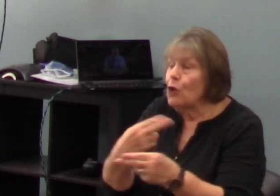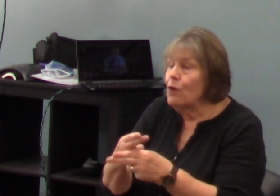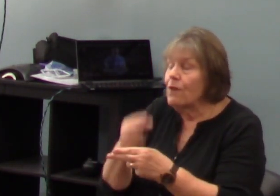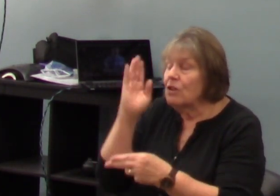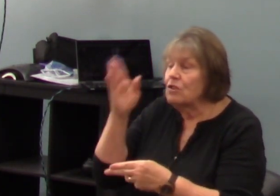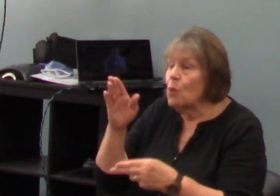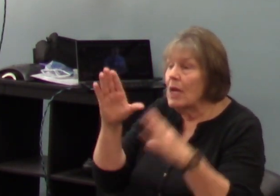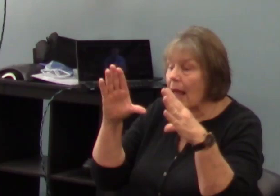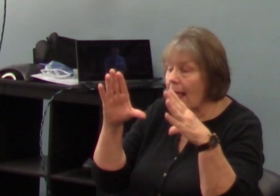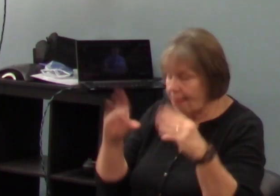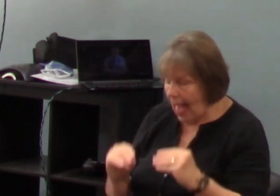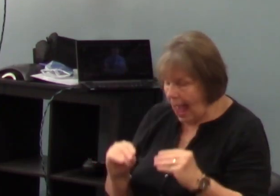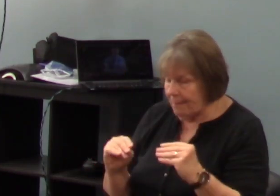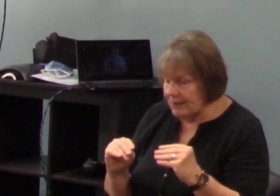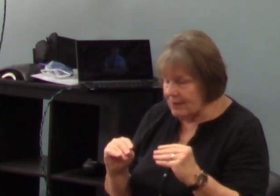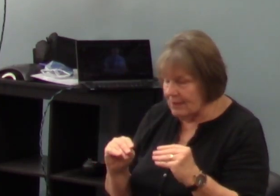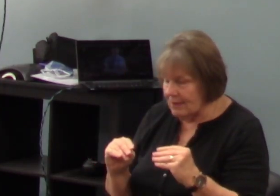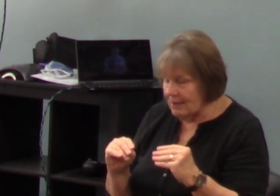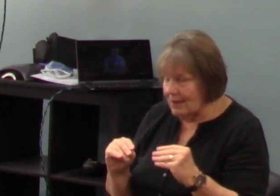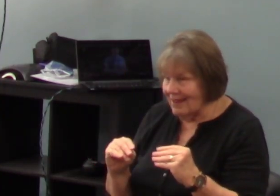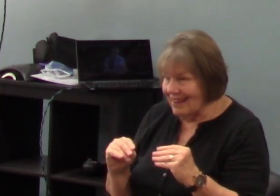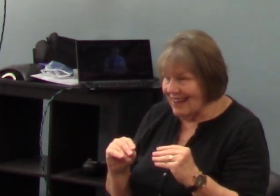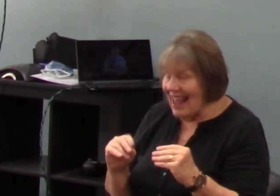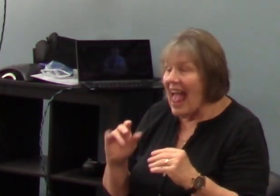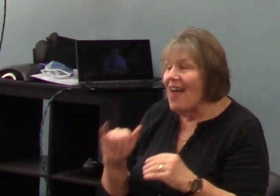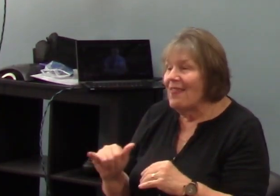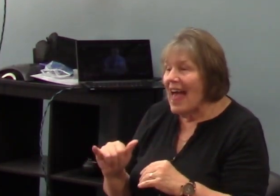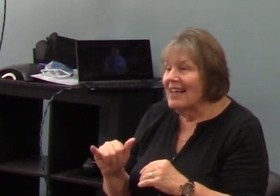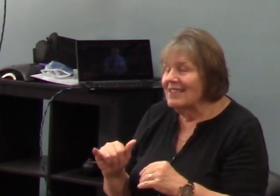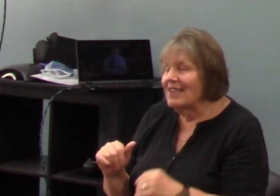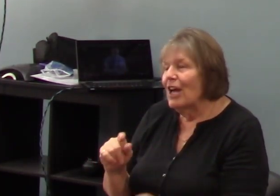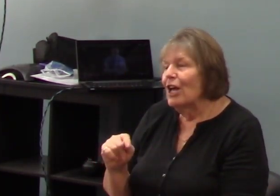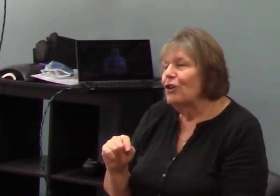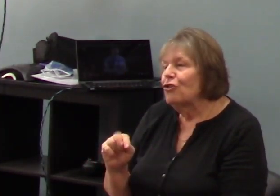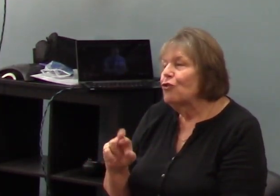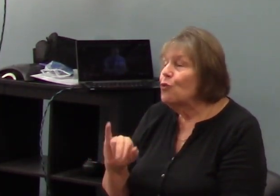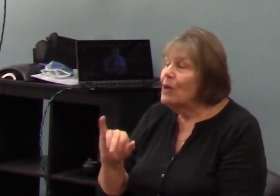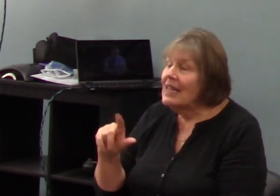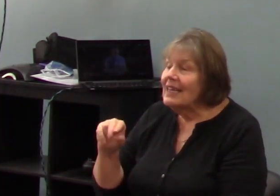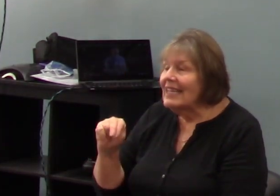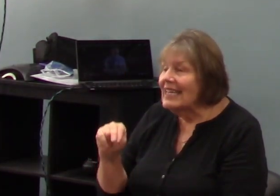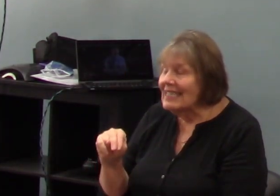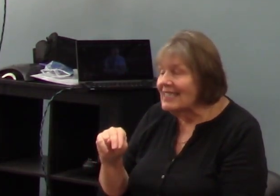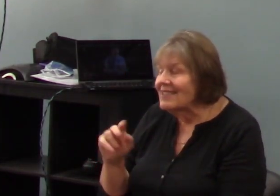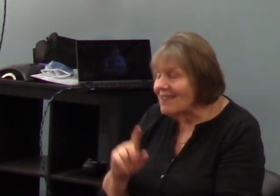All right? And that's actually 1 trillion times better odds than what is actually there.